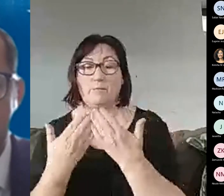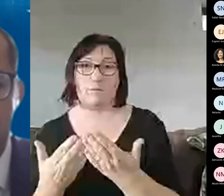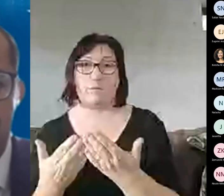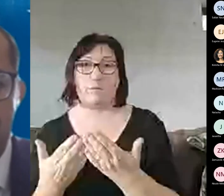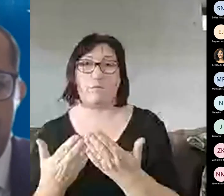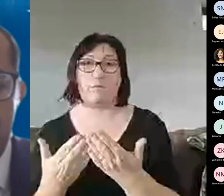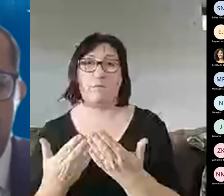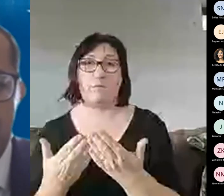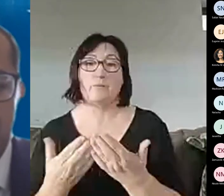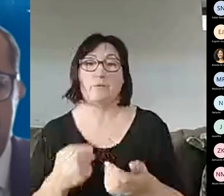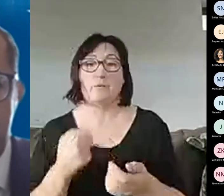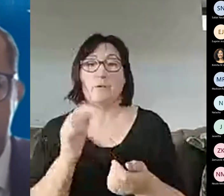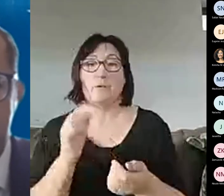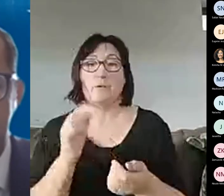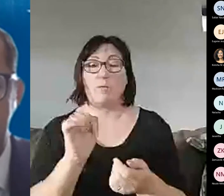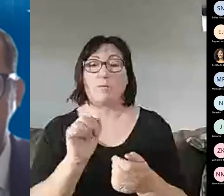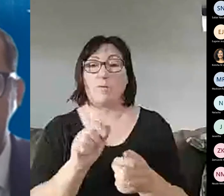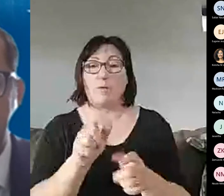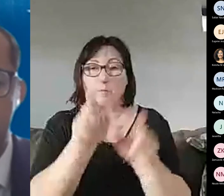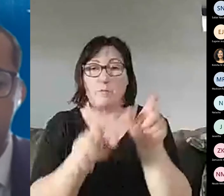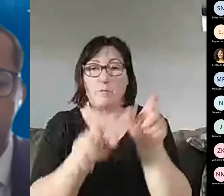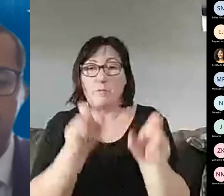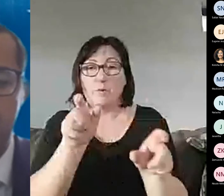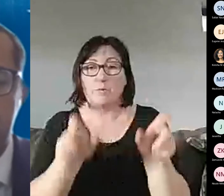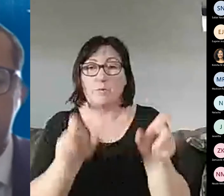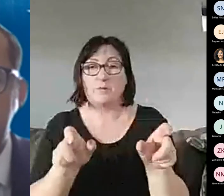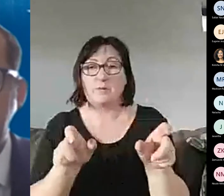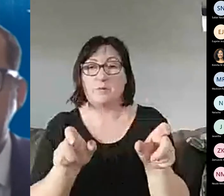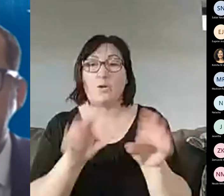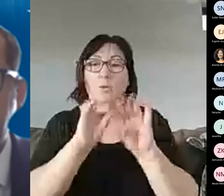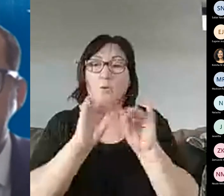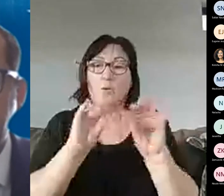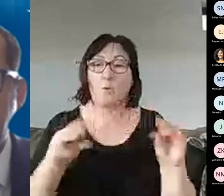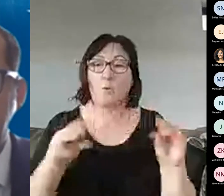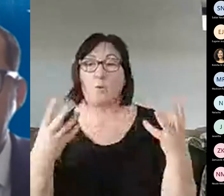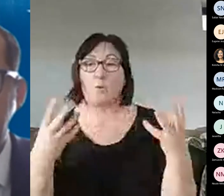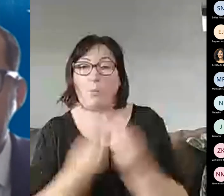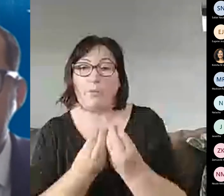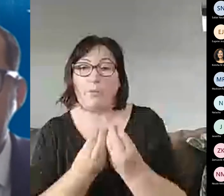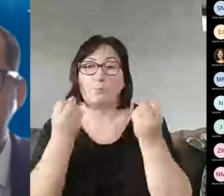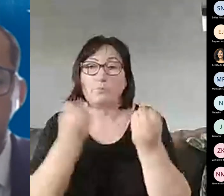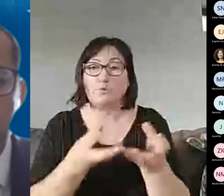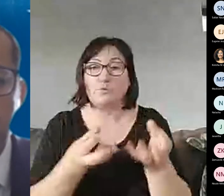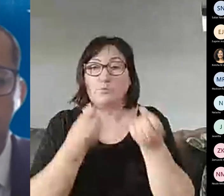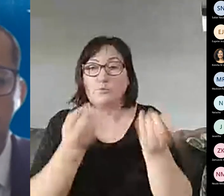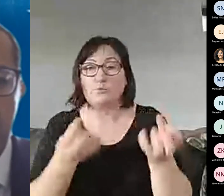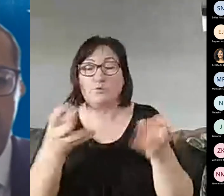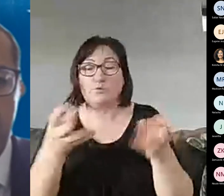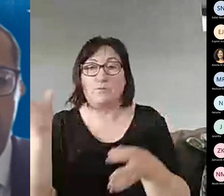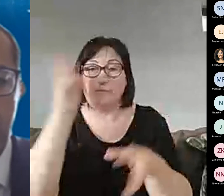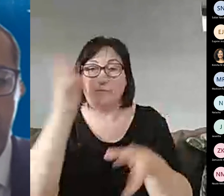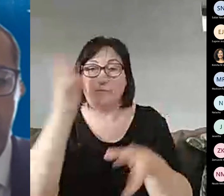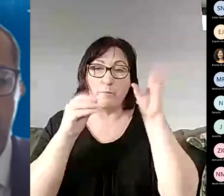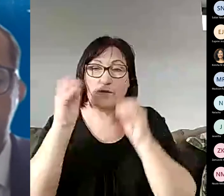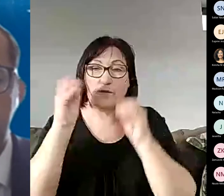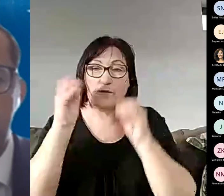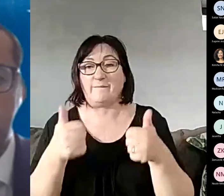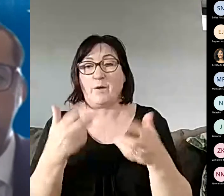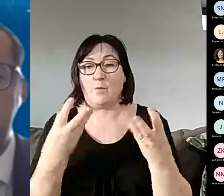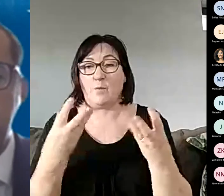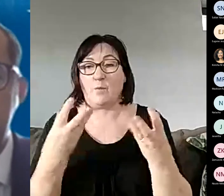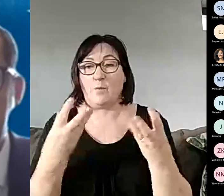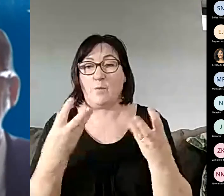and the colleagues there. Thank you so much for the collaboration that we can have in working with you. And we